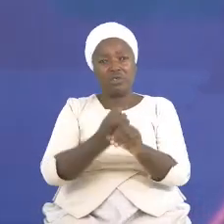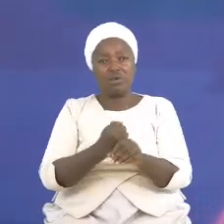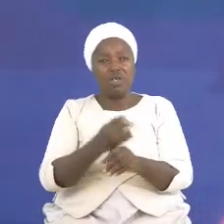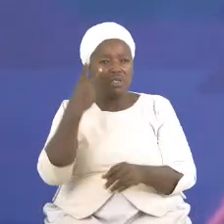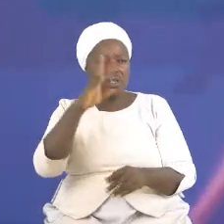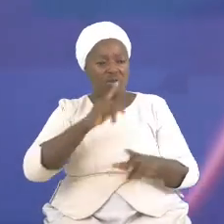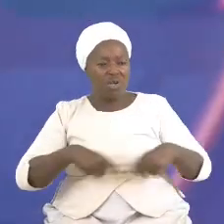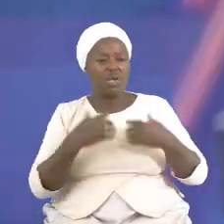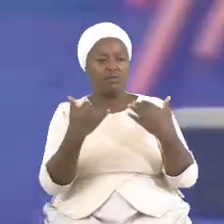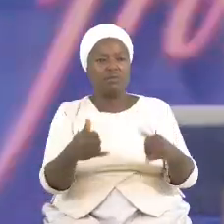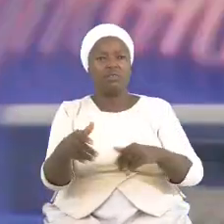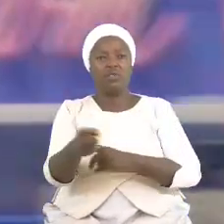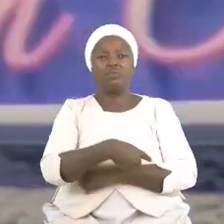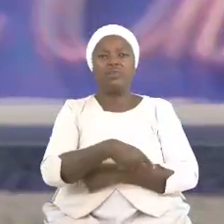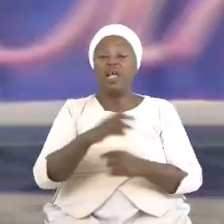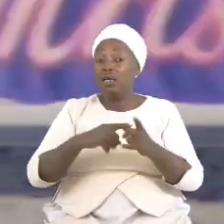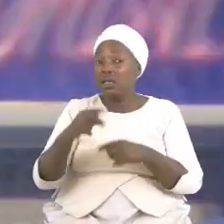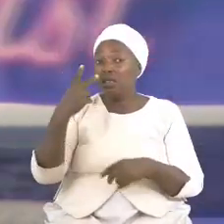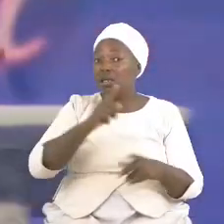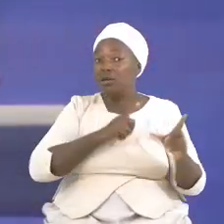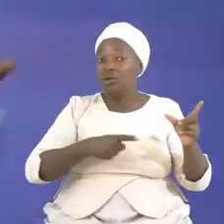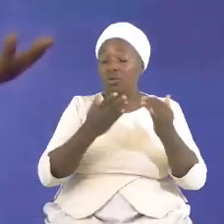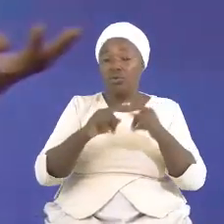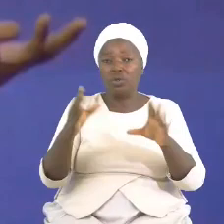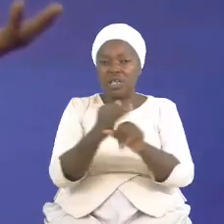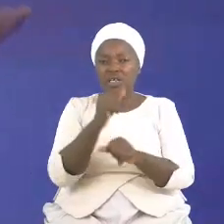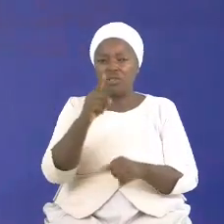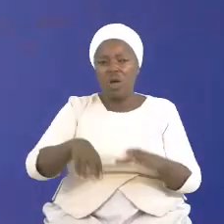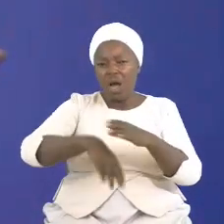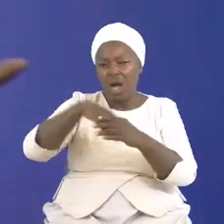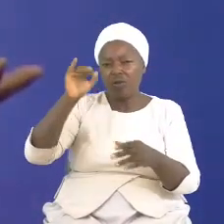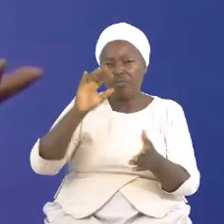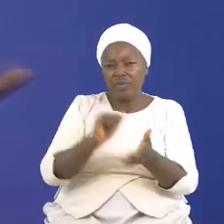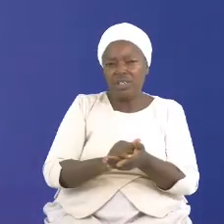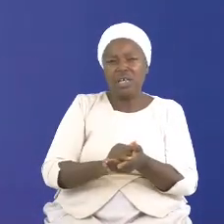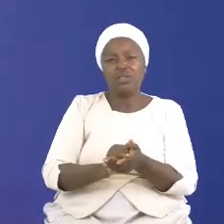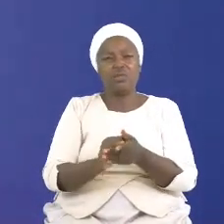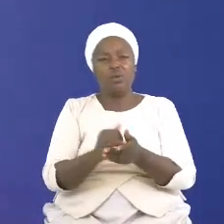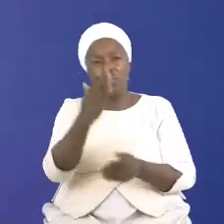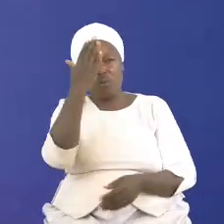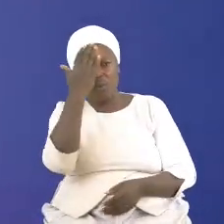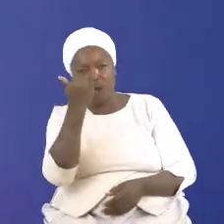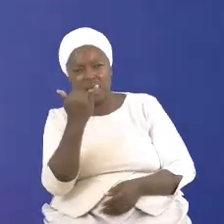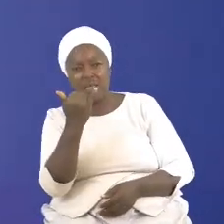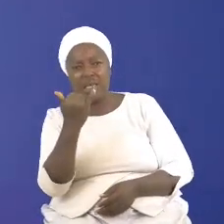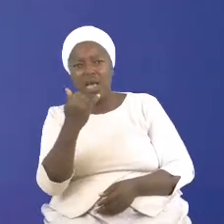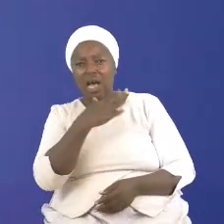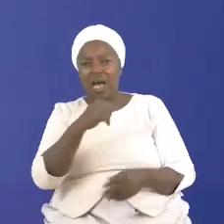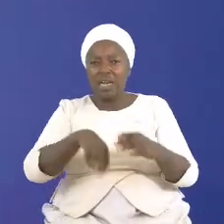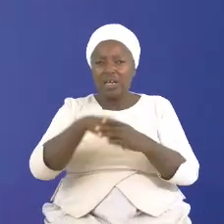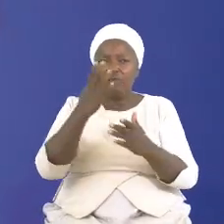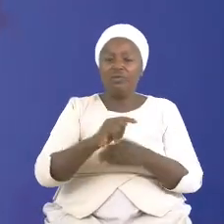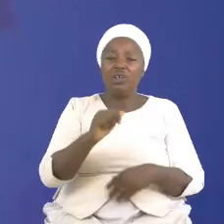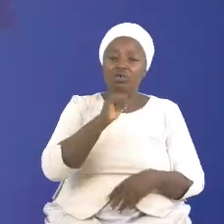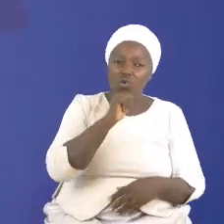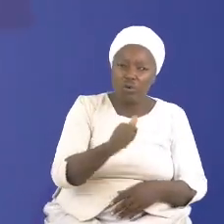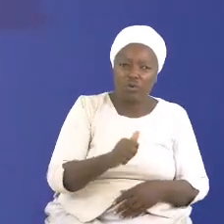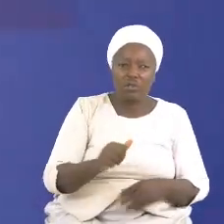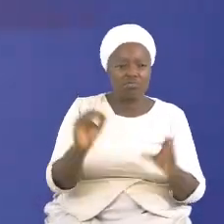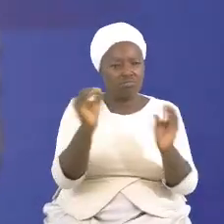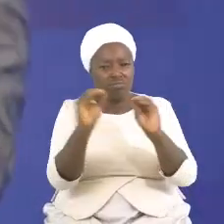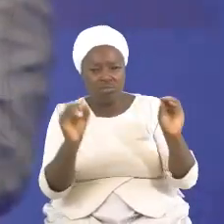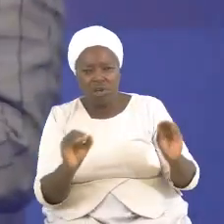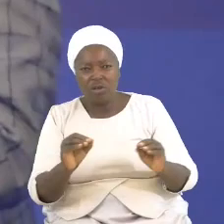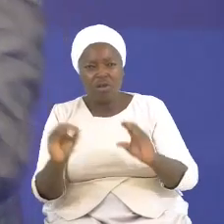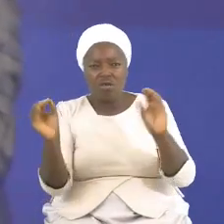today. And the Lord wants to get you out of that why and out of the knots. The knots. You